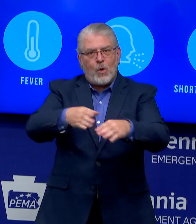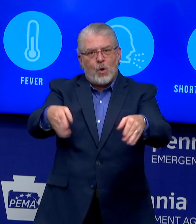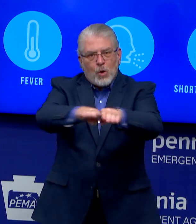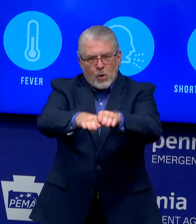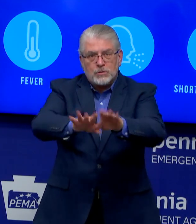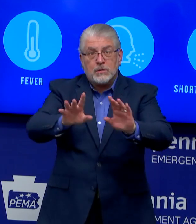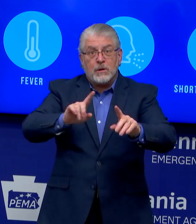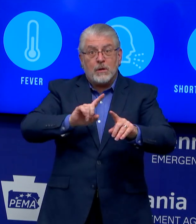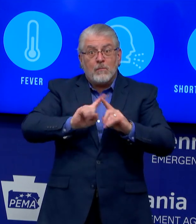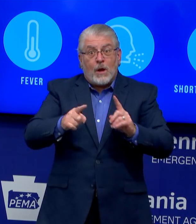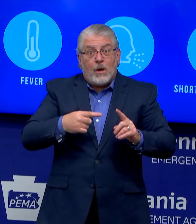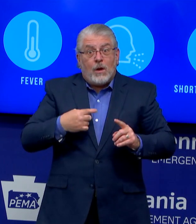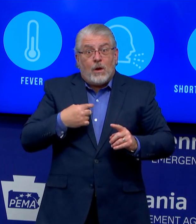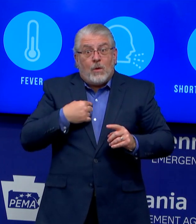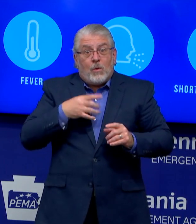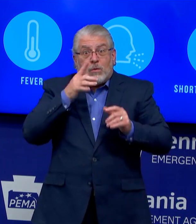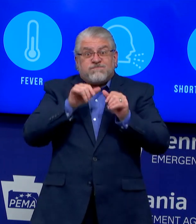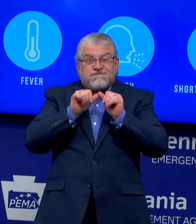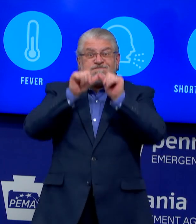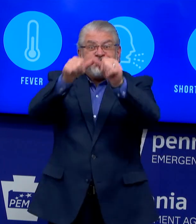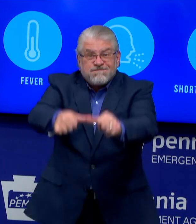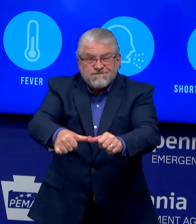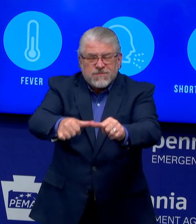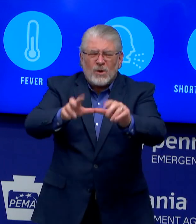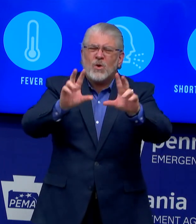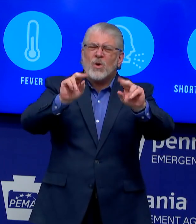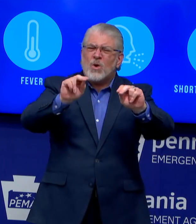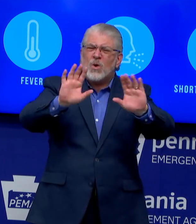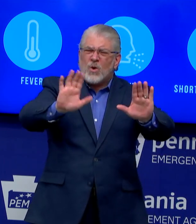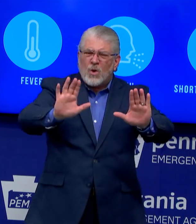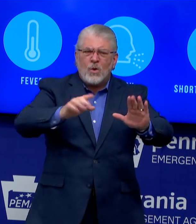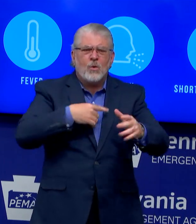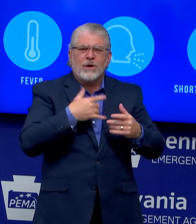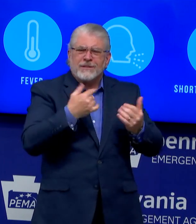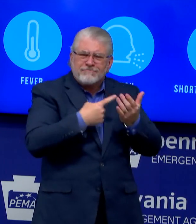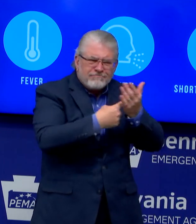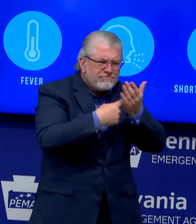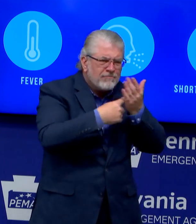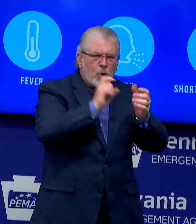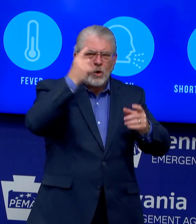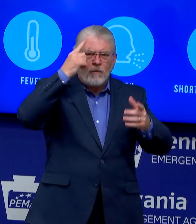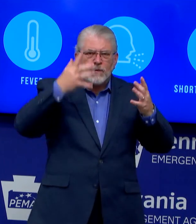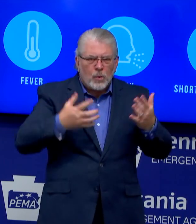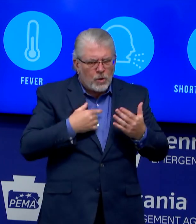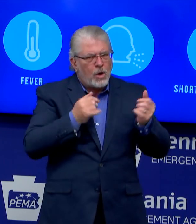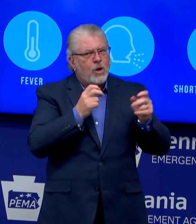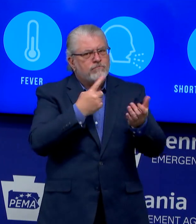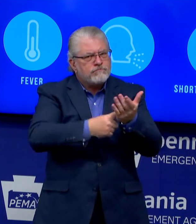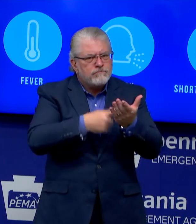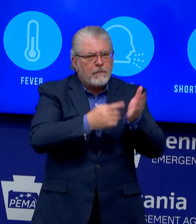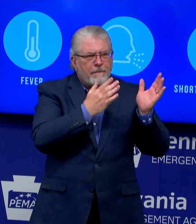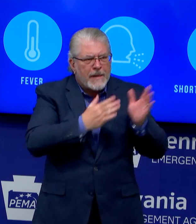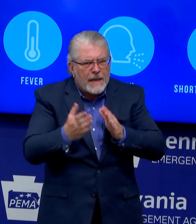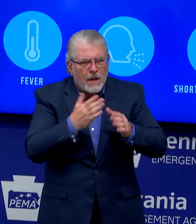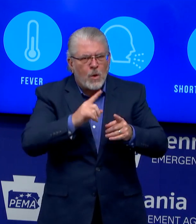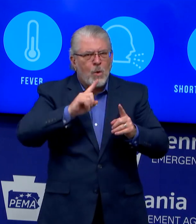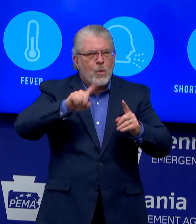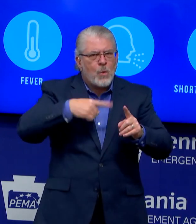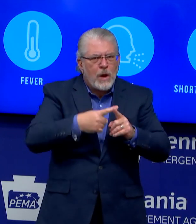we are actually working with the governor and the administration in terms of plans for when and how Pennsylvania